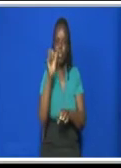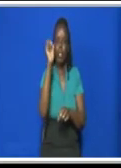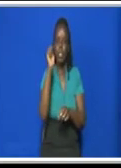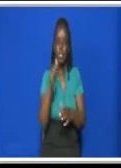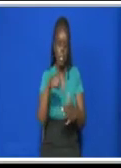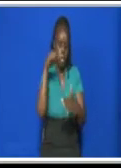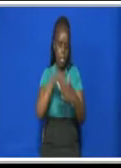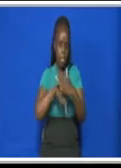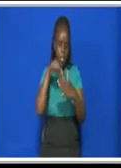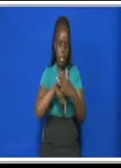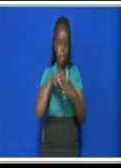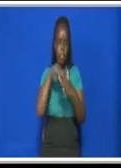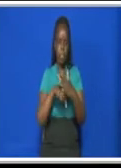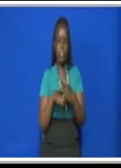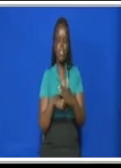dipped in